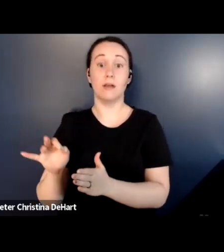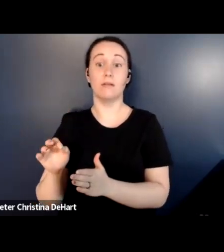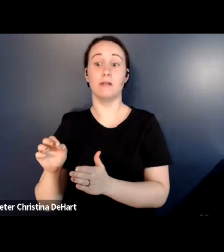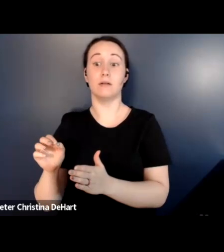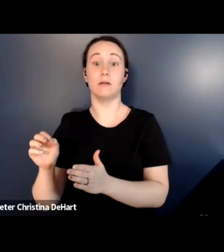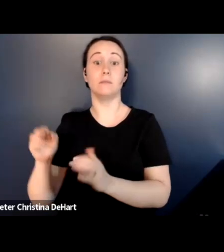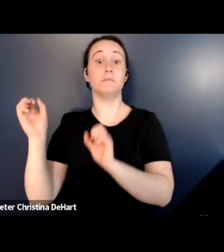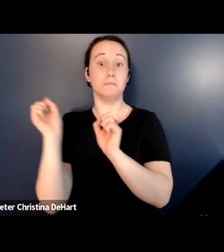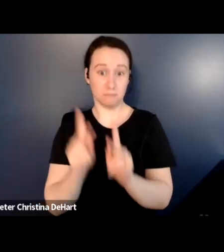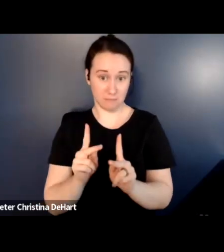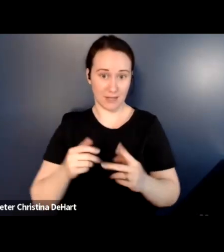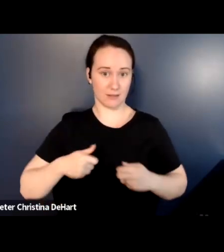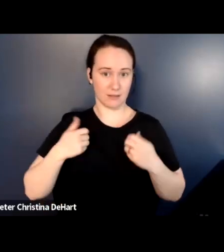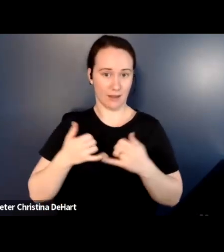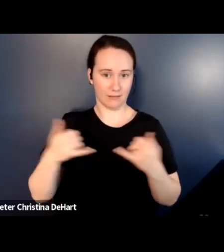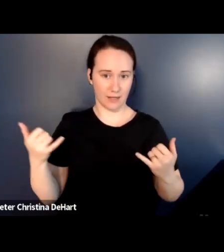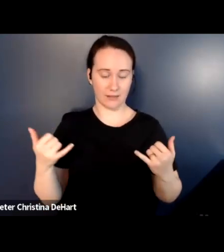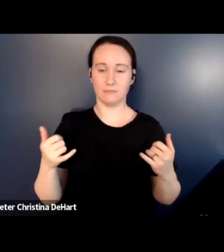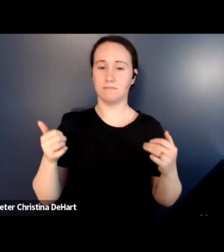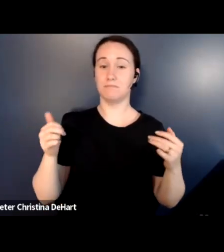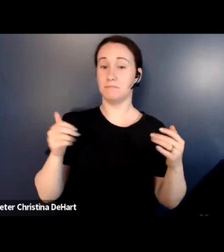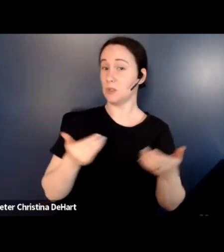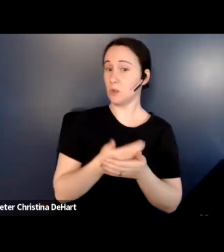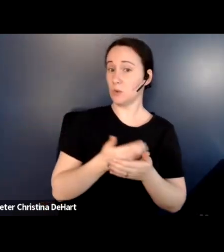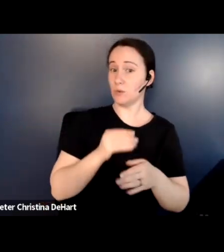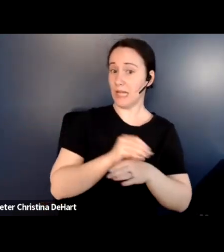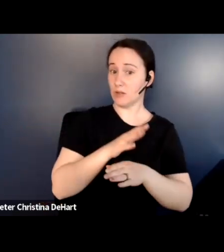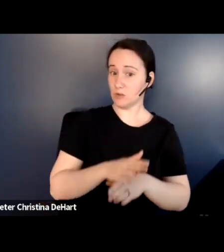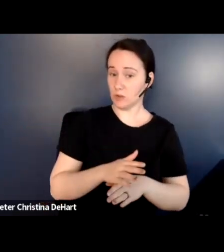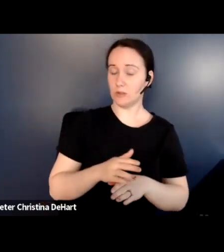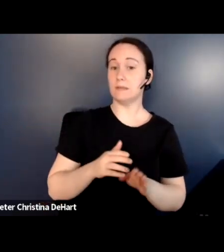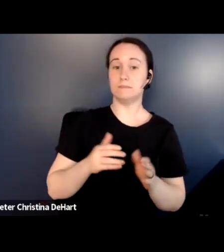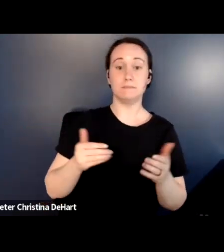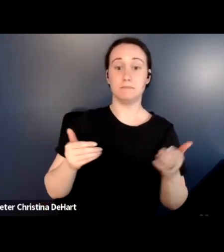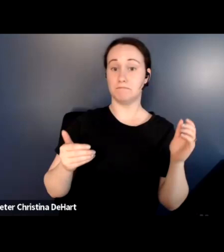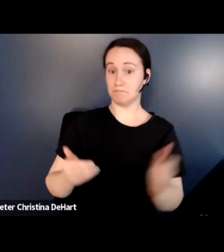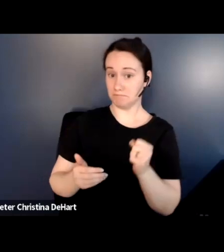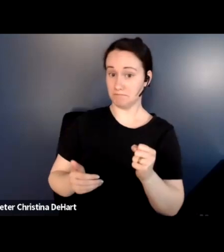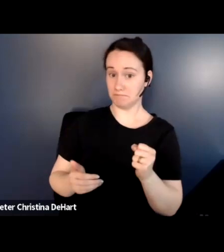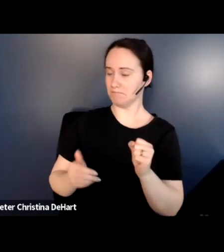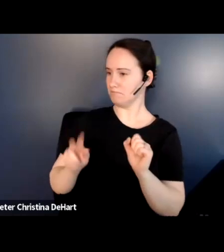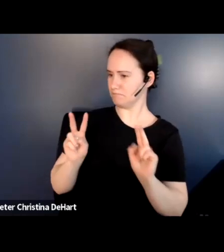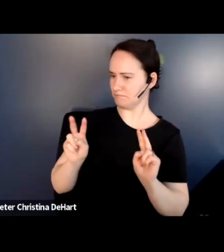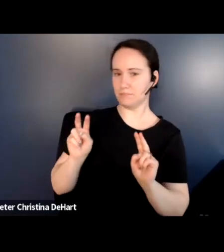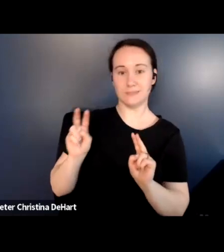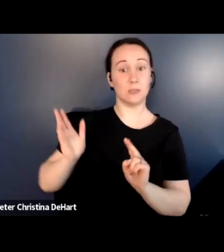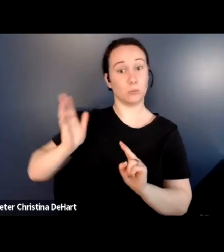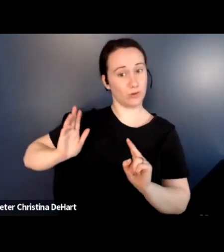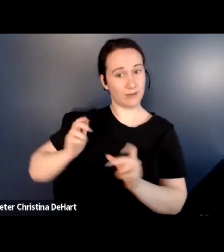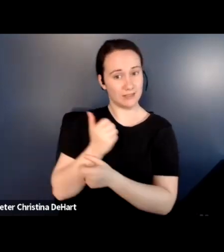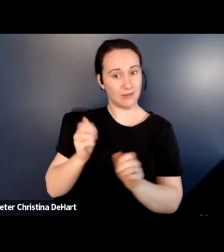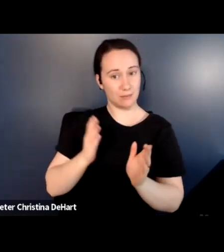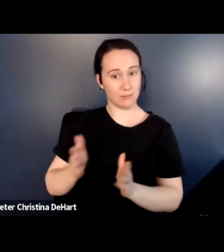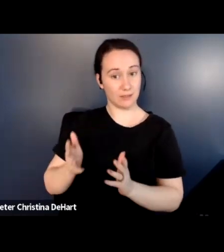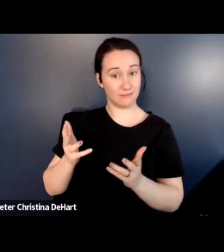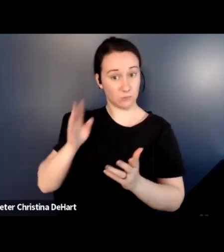Lifeline. Is the new counselor able to see the previous safety plan created? So that all depends upon